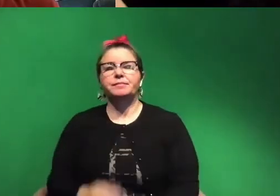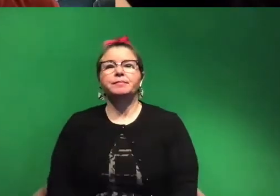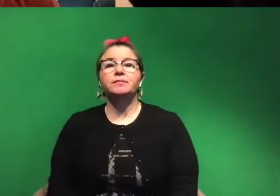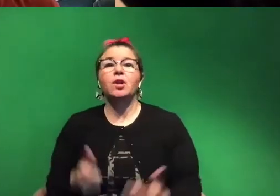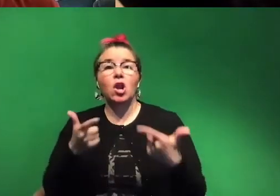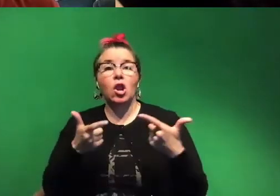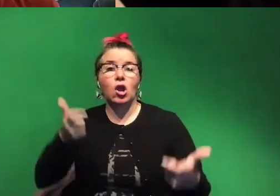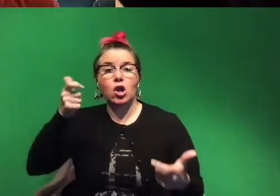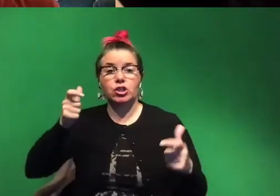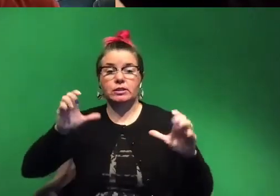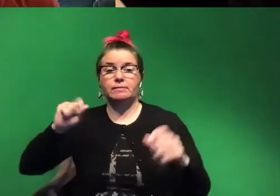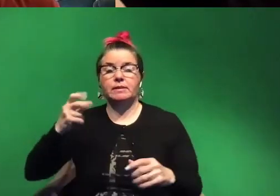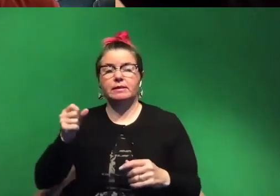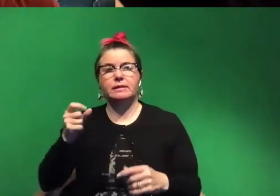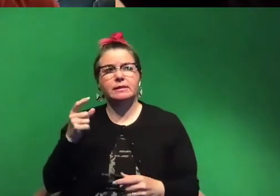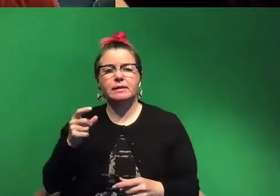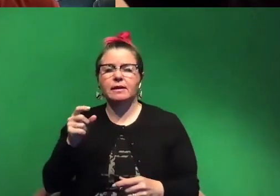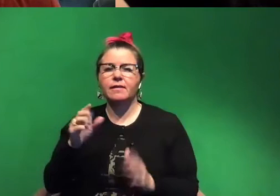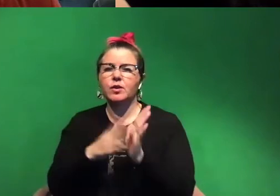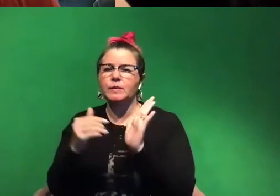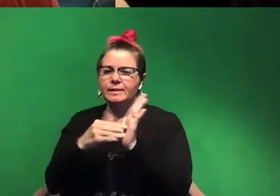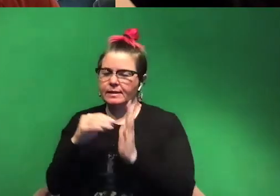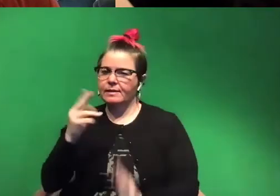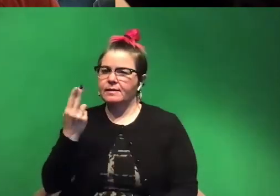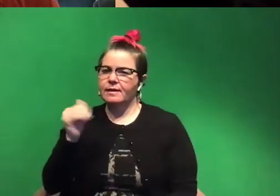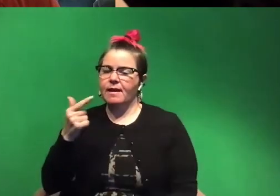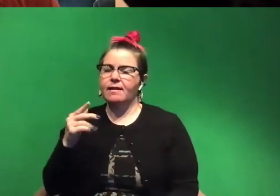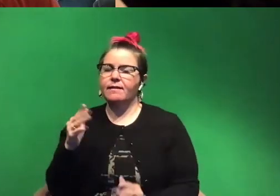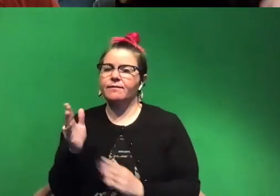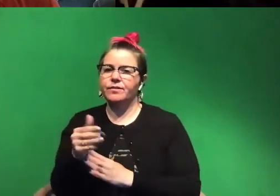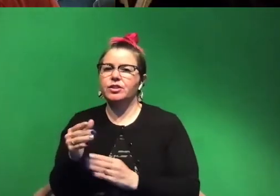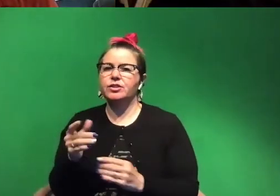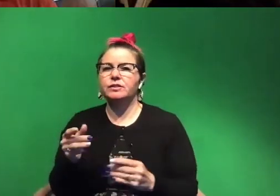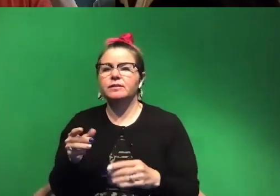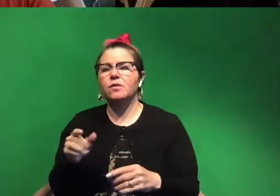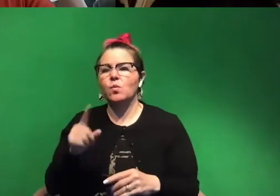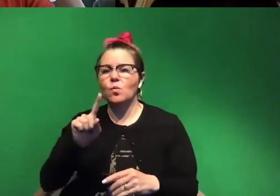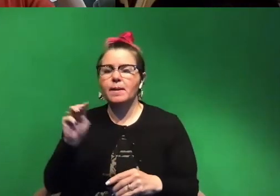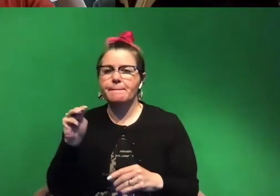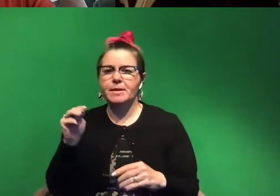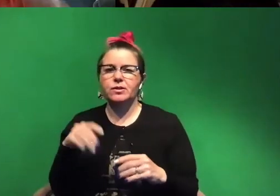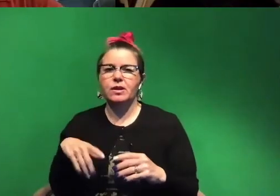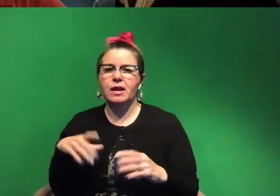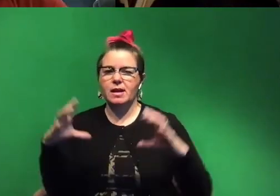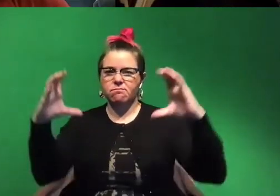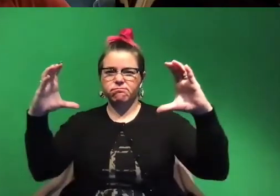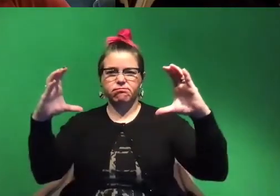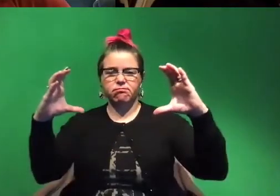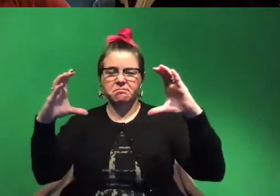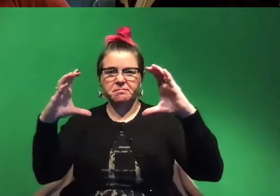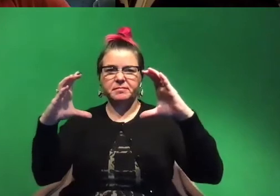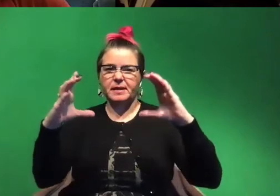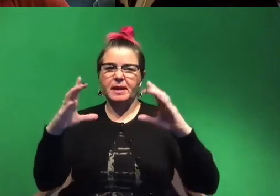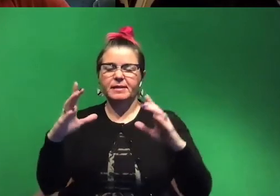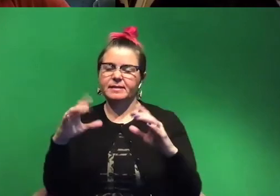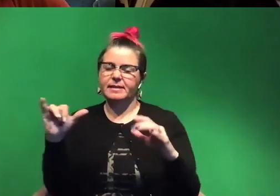largest species, I believe, is the New Zealand hagfish. They can get to be about 1 meter long and like about as wide as a person's